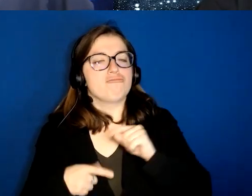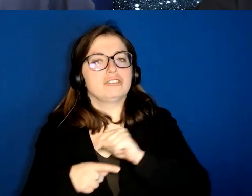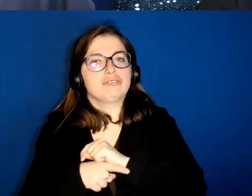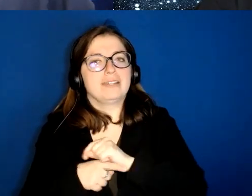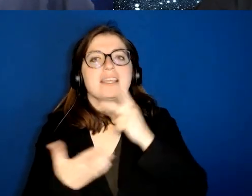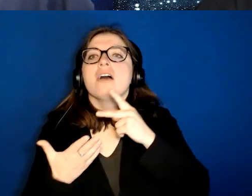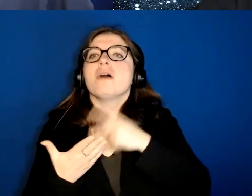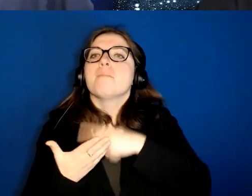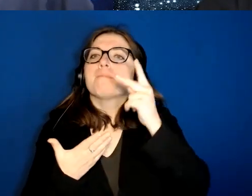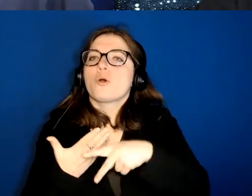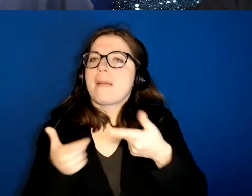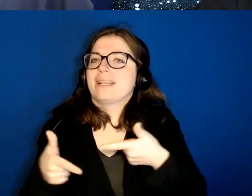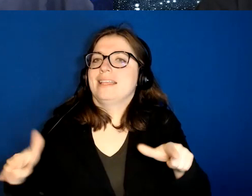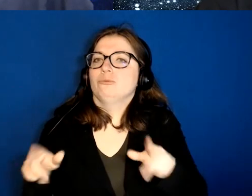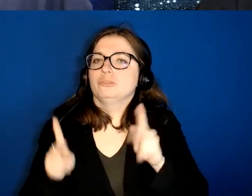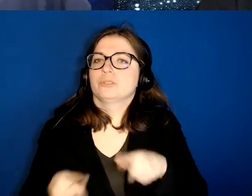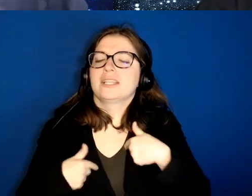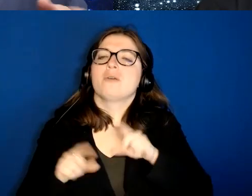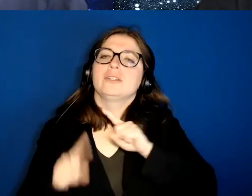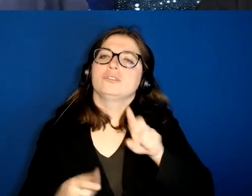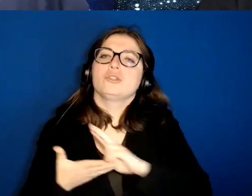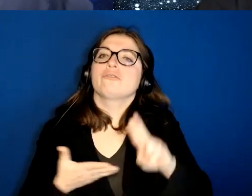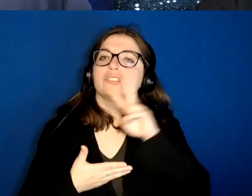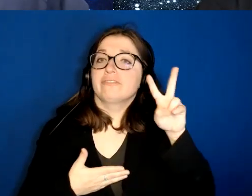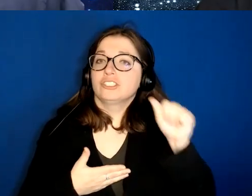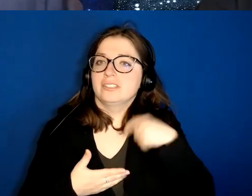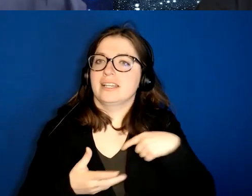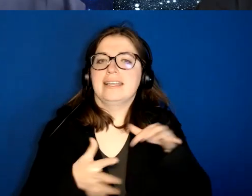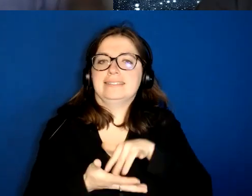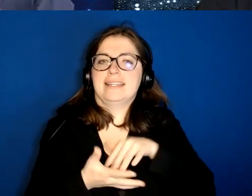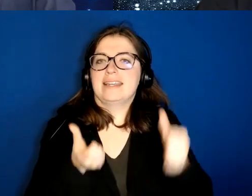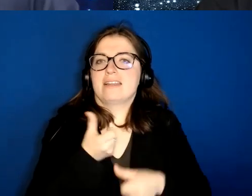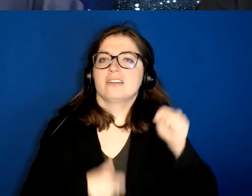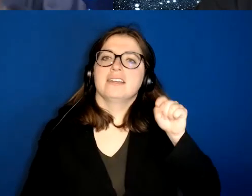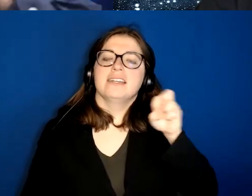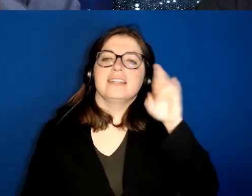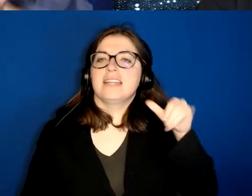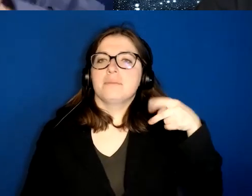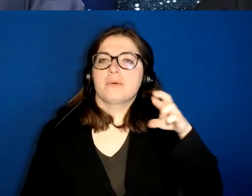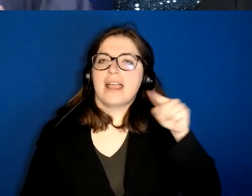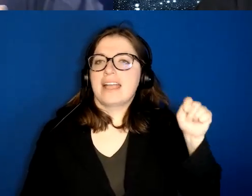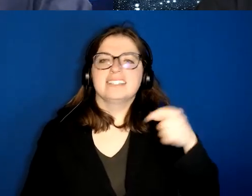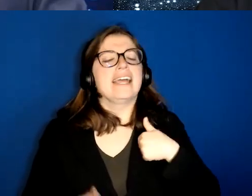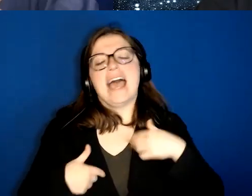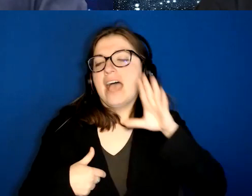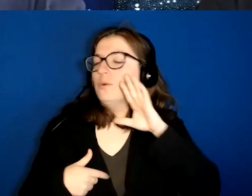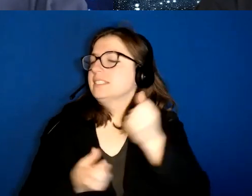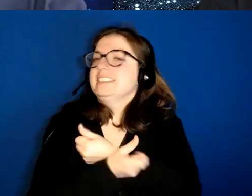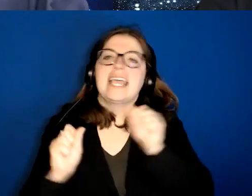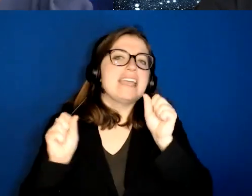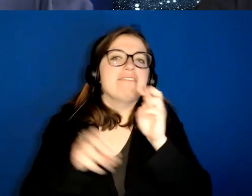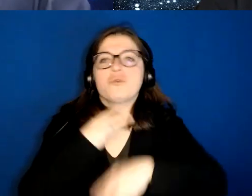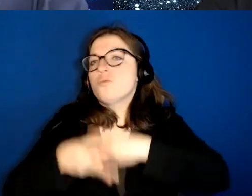programming language person. I went to the University of Virginia and studied under Terry Pratt, and I thought, I'm going to save the world for programming languages. And I got out